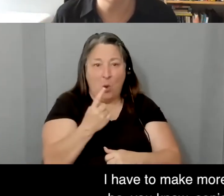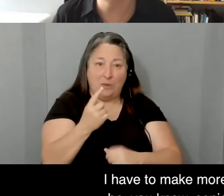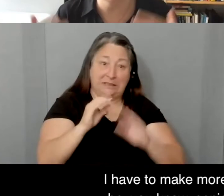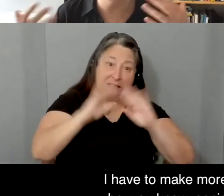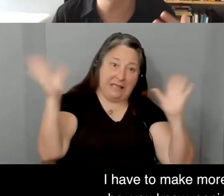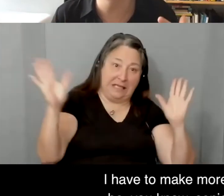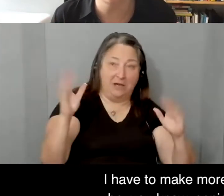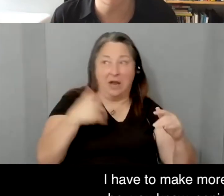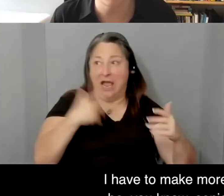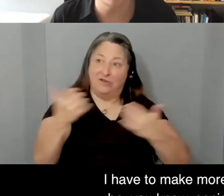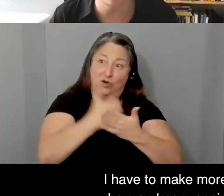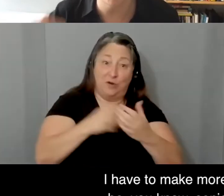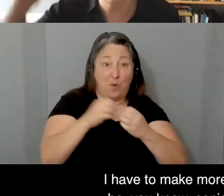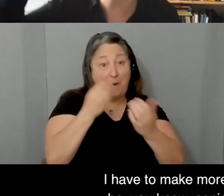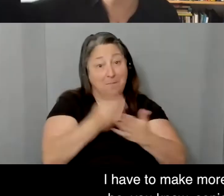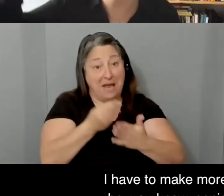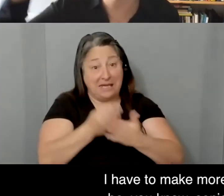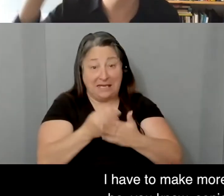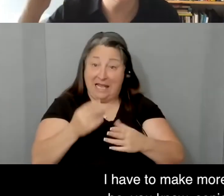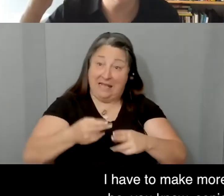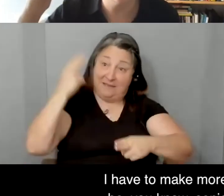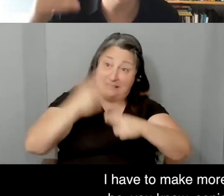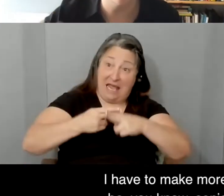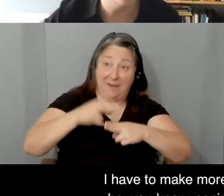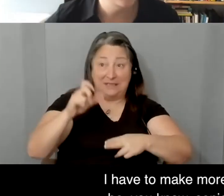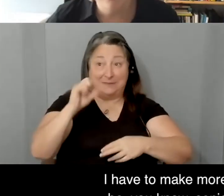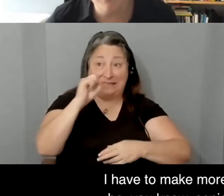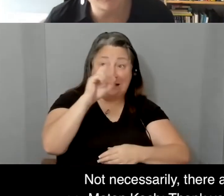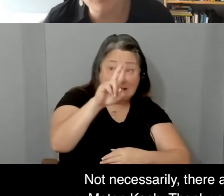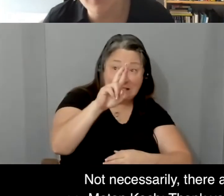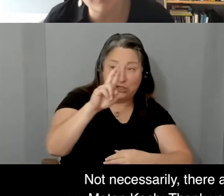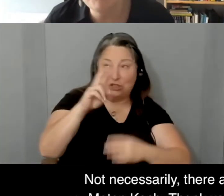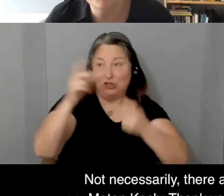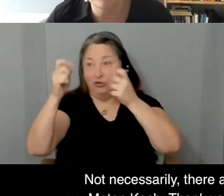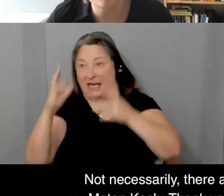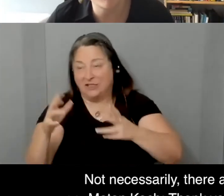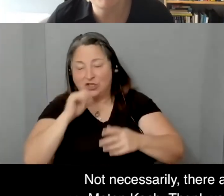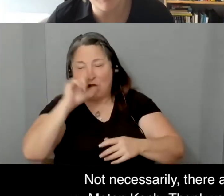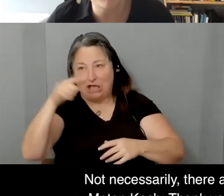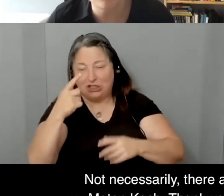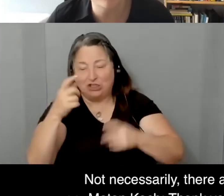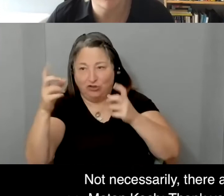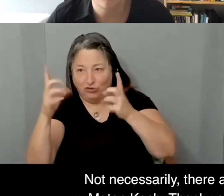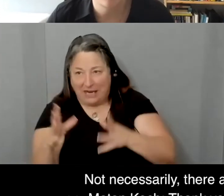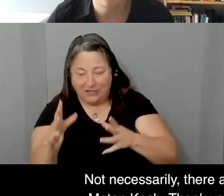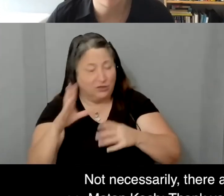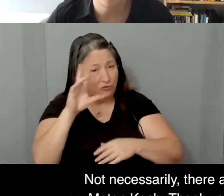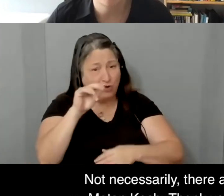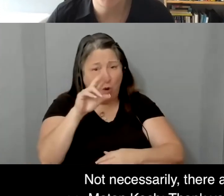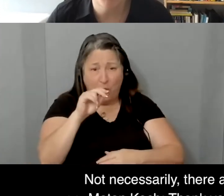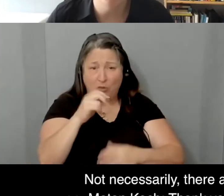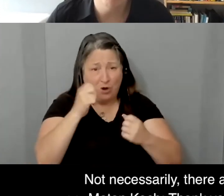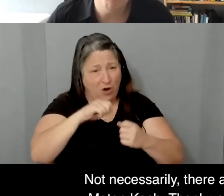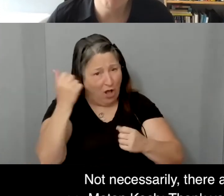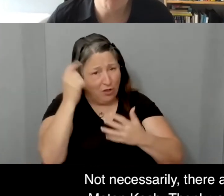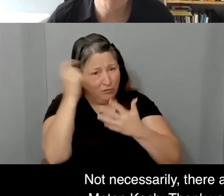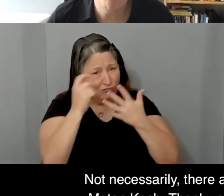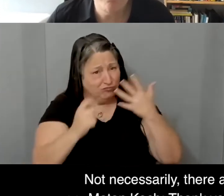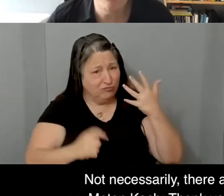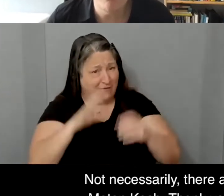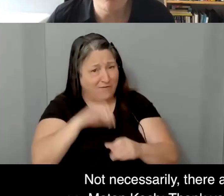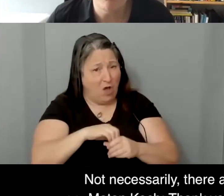to make more money and the title has to be, senior director, not just director. Not necessarily. There are a lot of factors at play